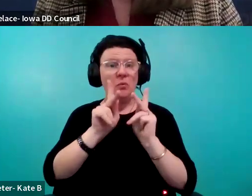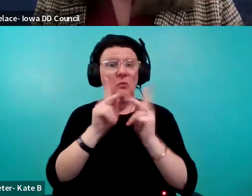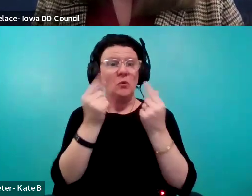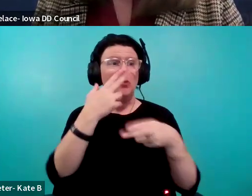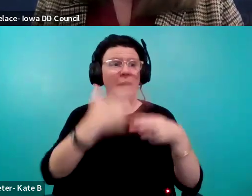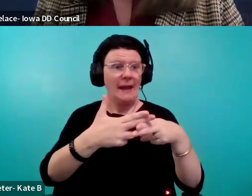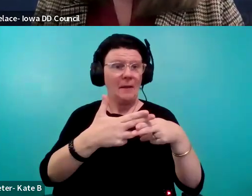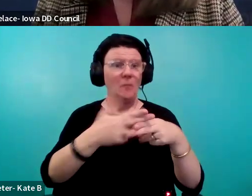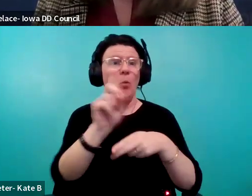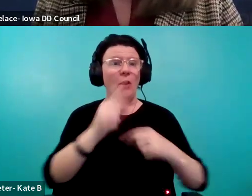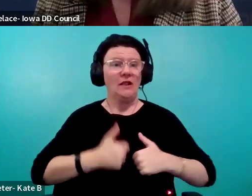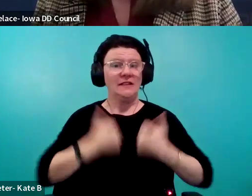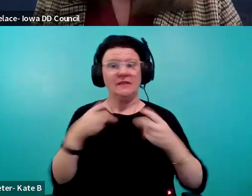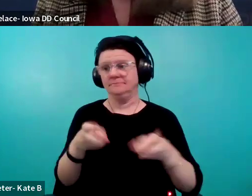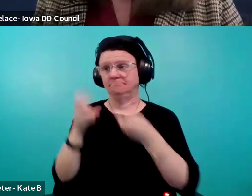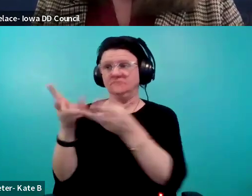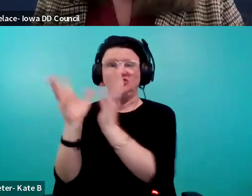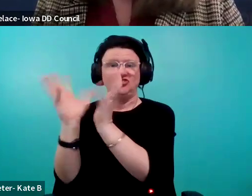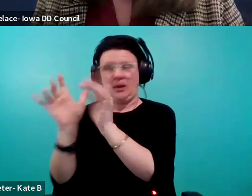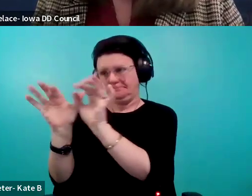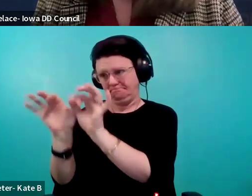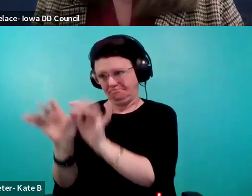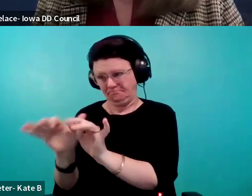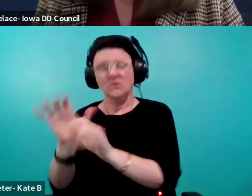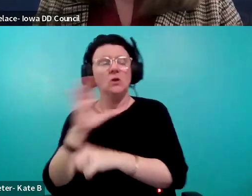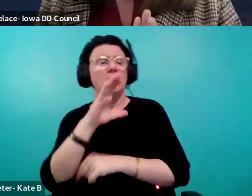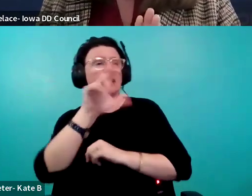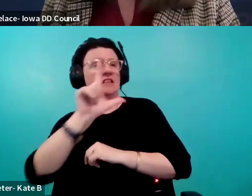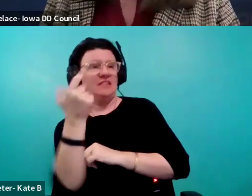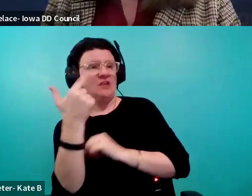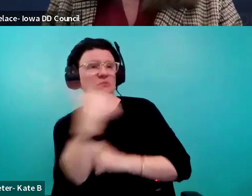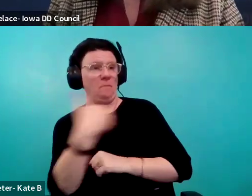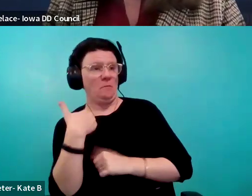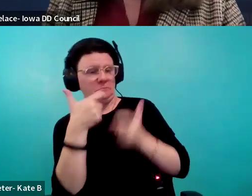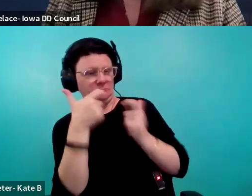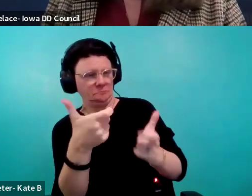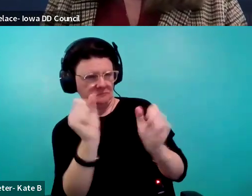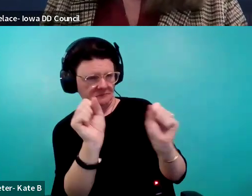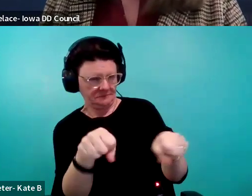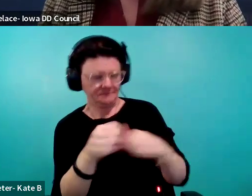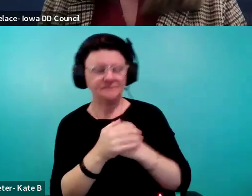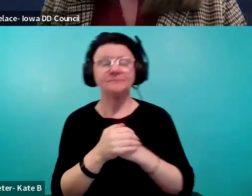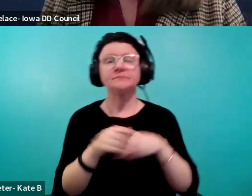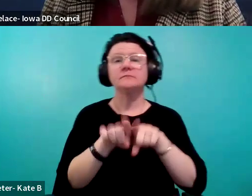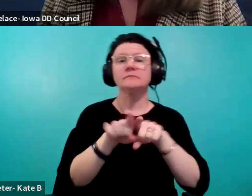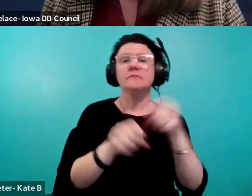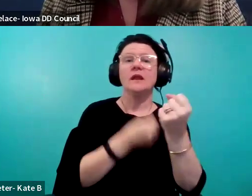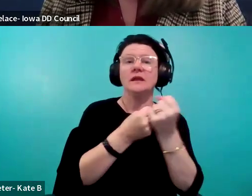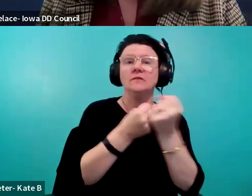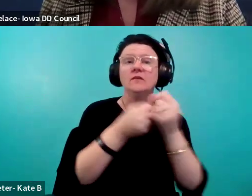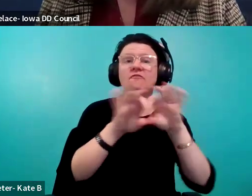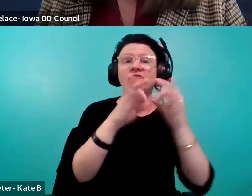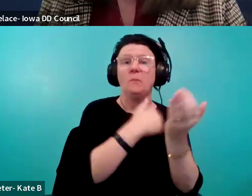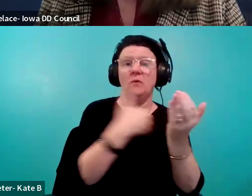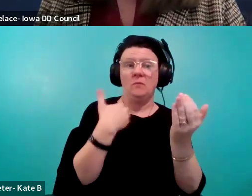they're from, so our legislators can see who is all here with us today. In addition to that, we also have advocates and family members